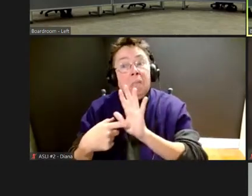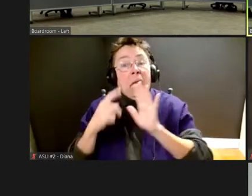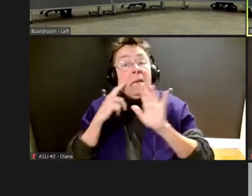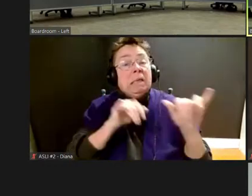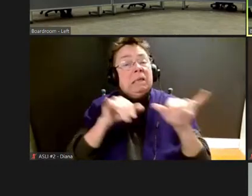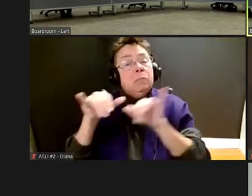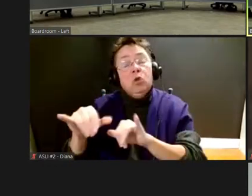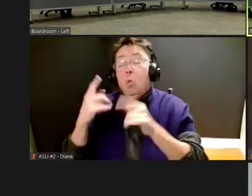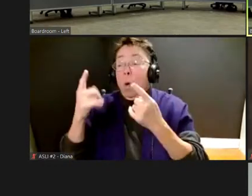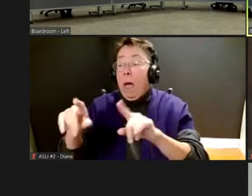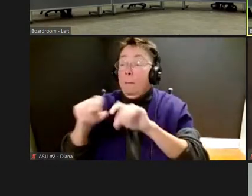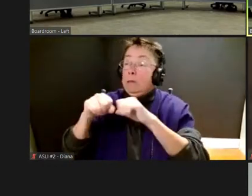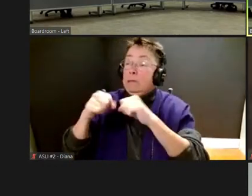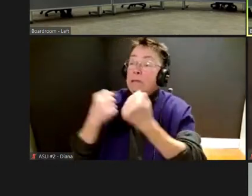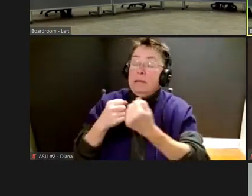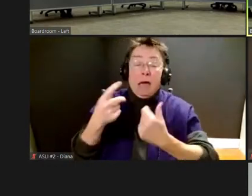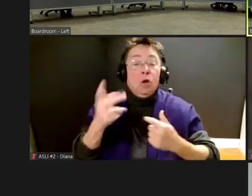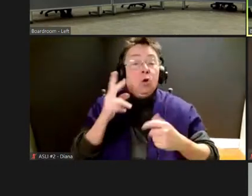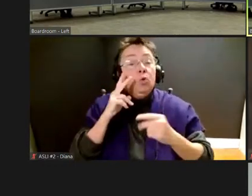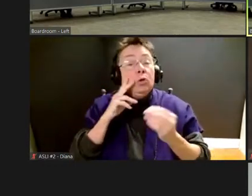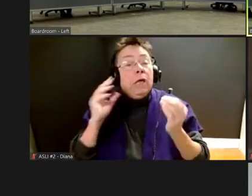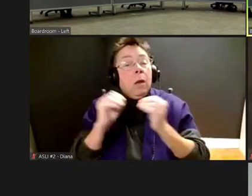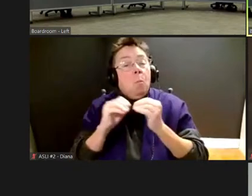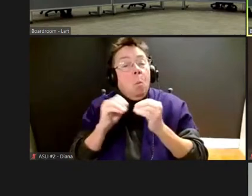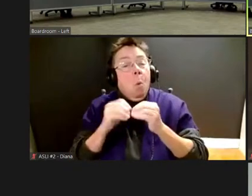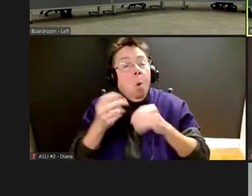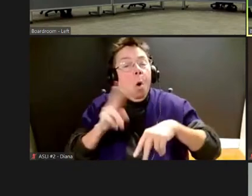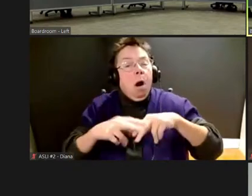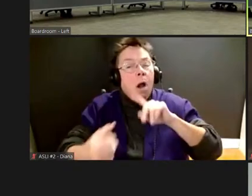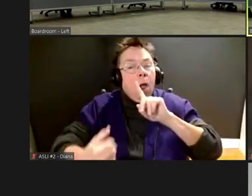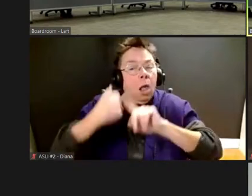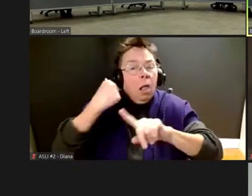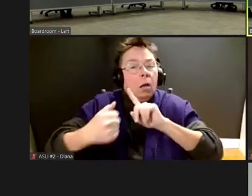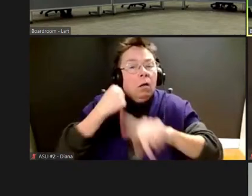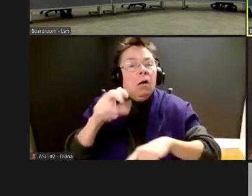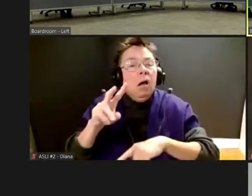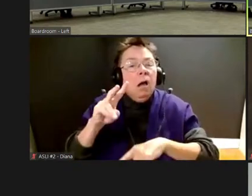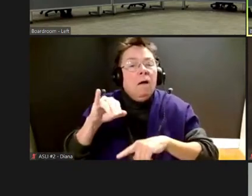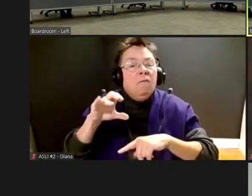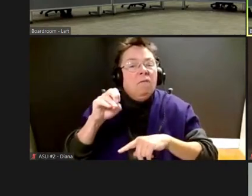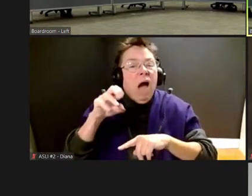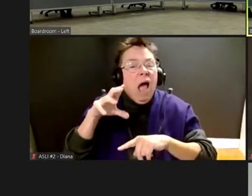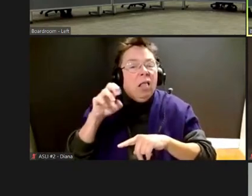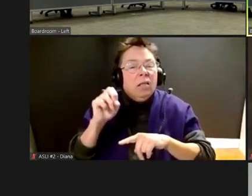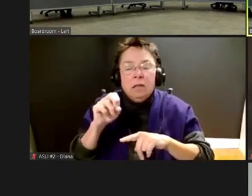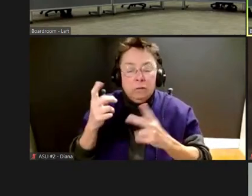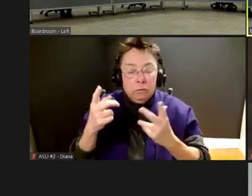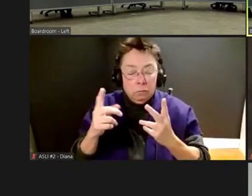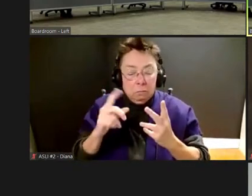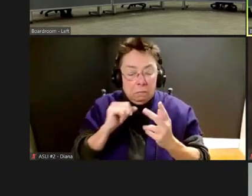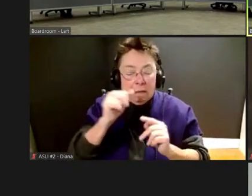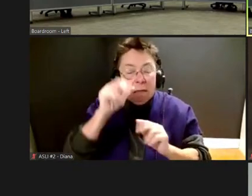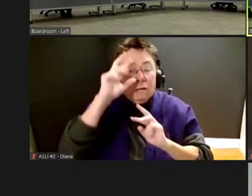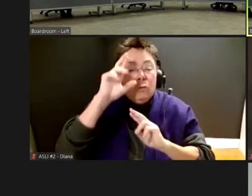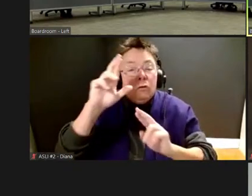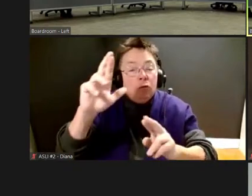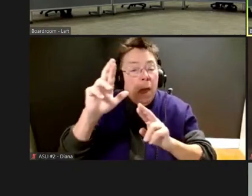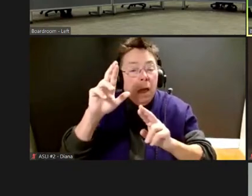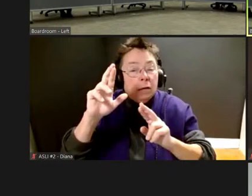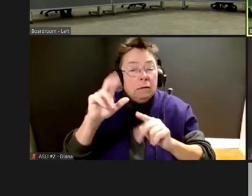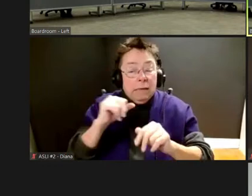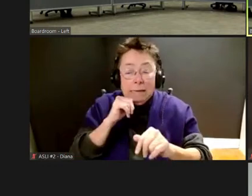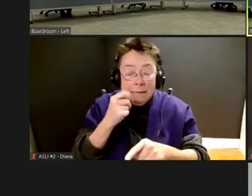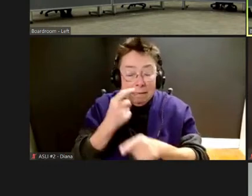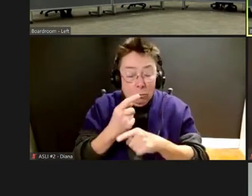And as you see increased violence, as you see increasing levels of disrespect and inappropriate behavior in